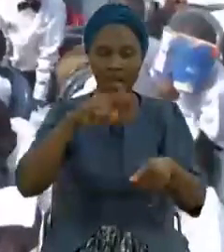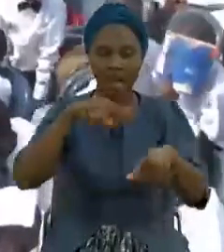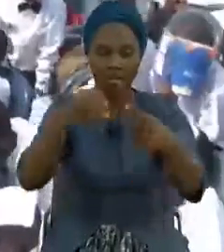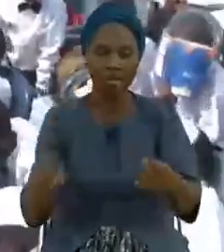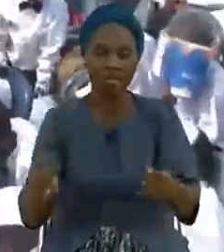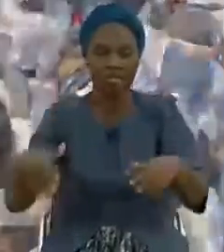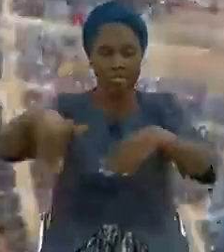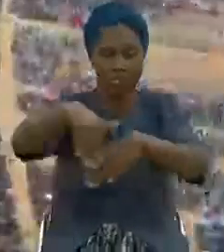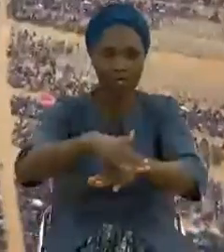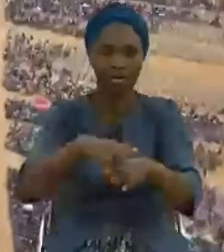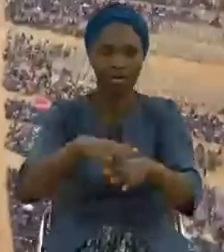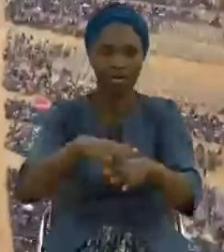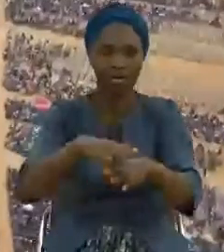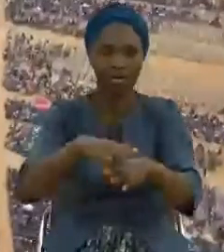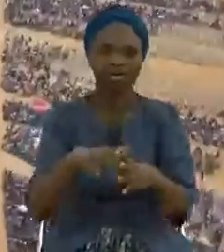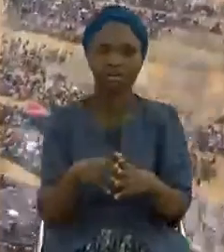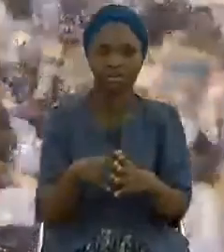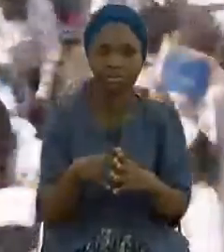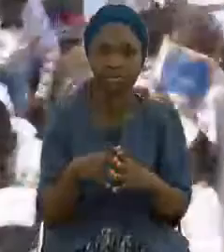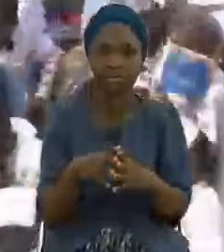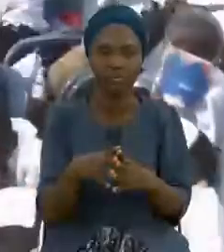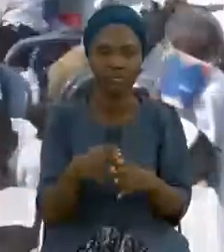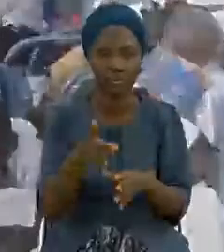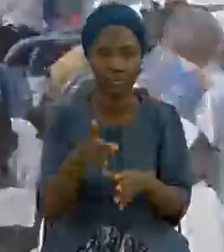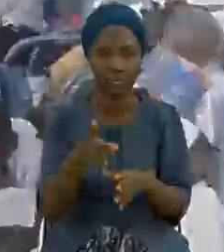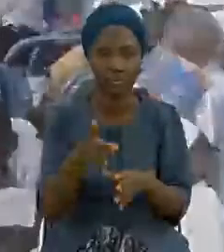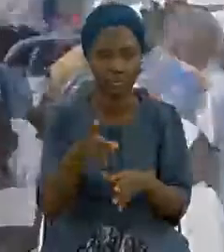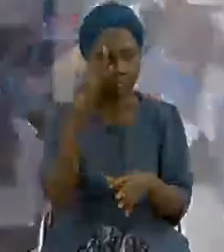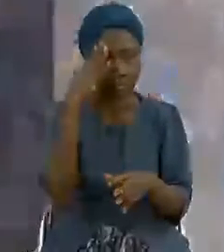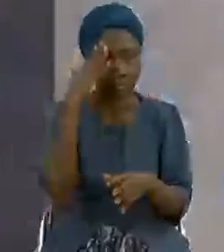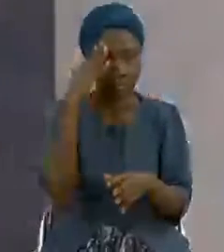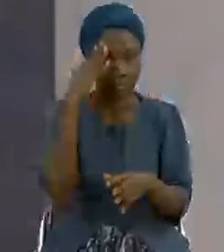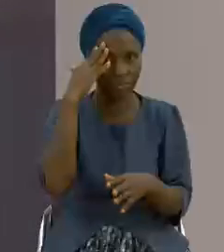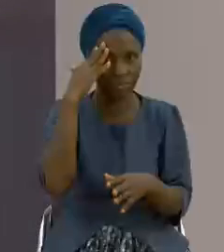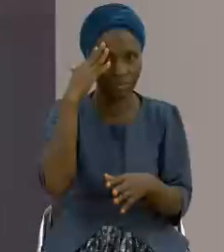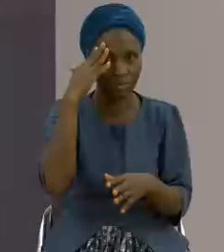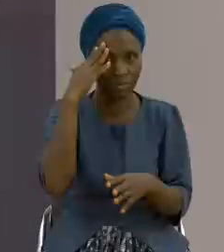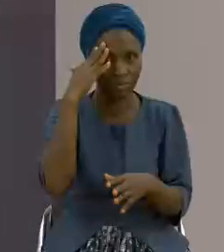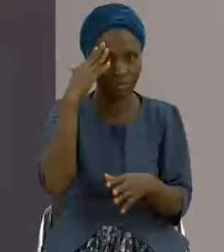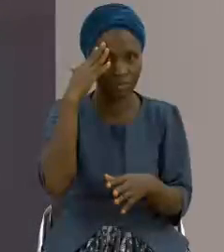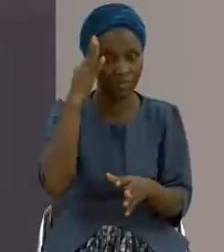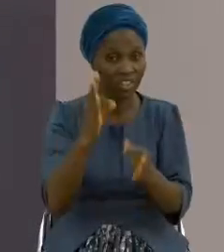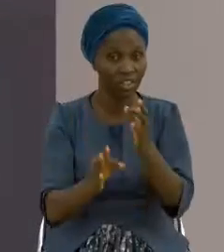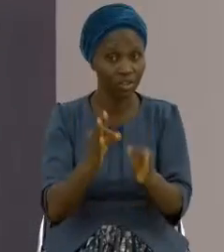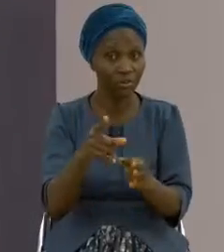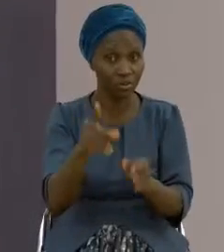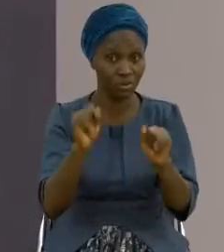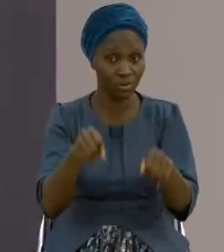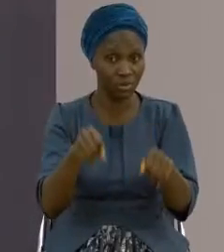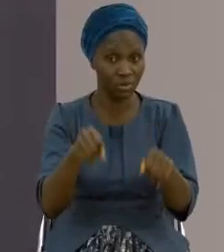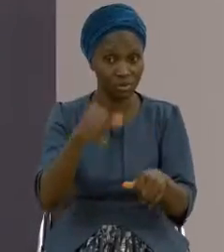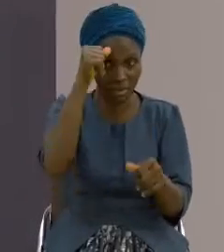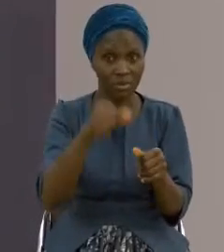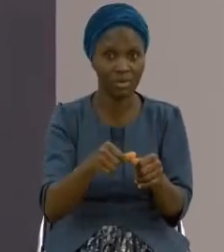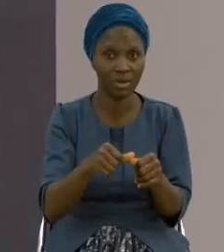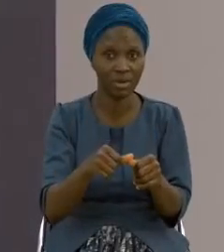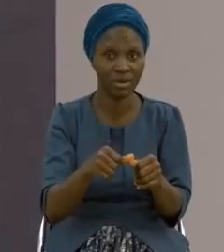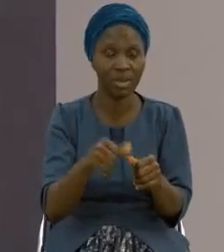You know, if you could remember everything the Lord wants to do in your